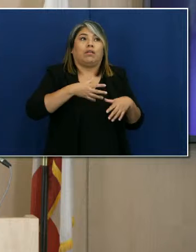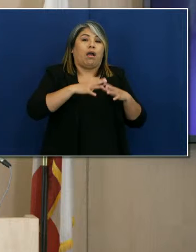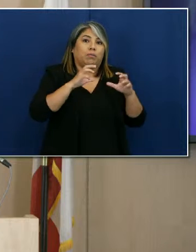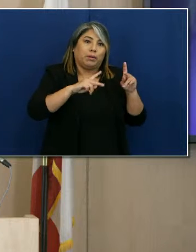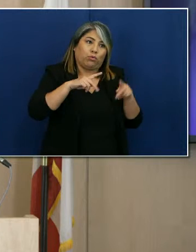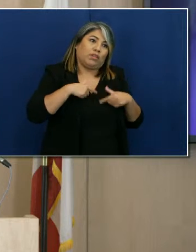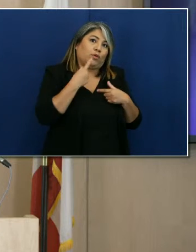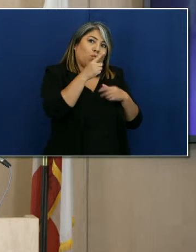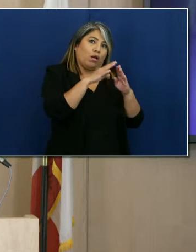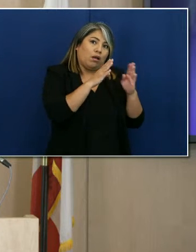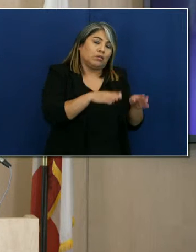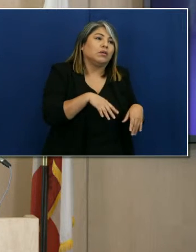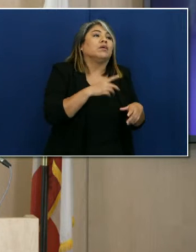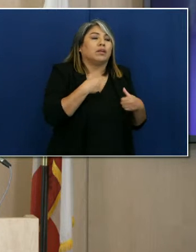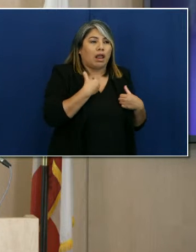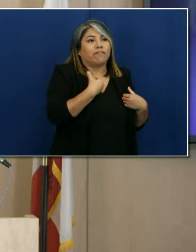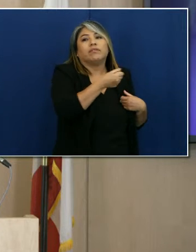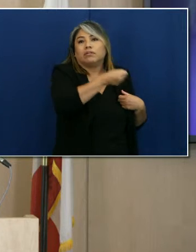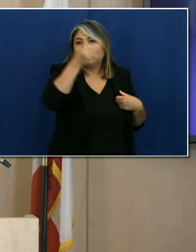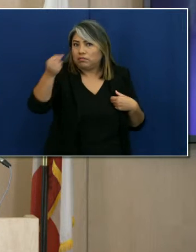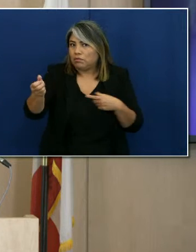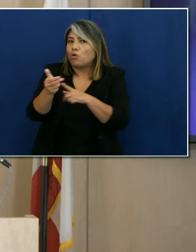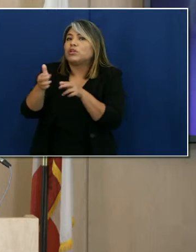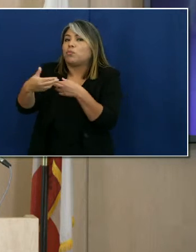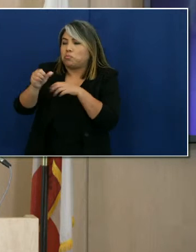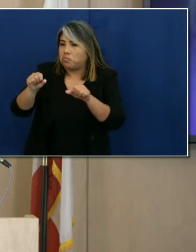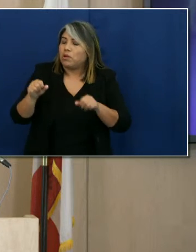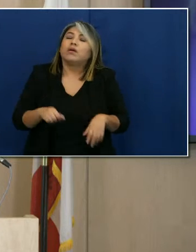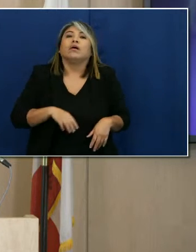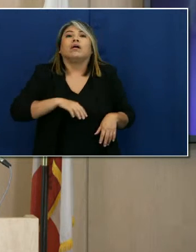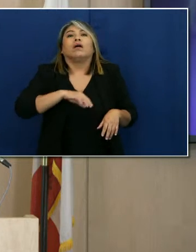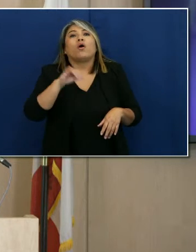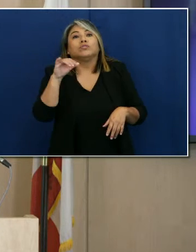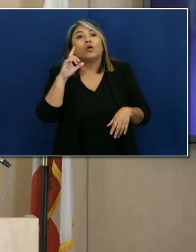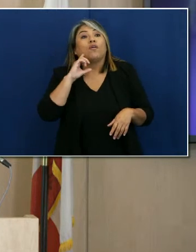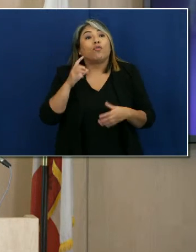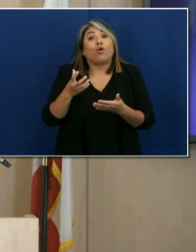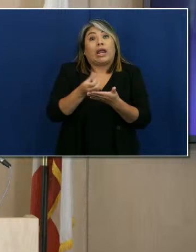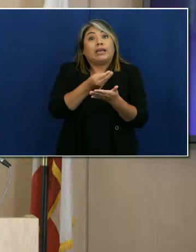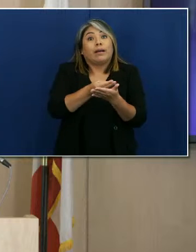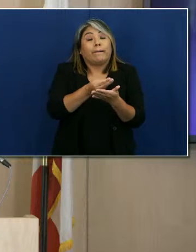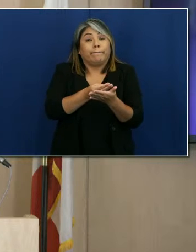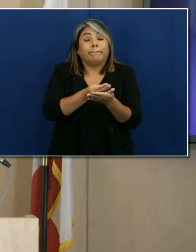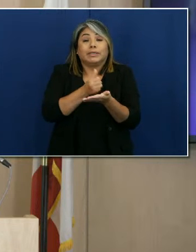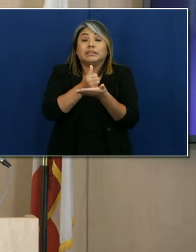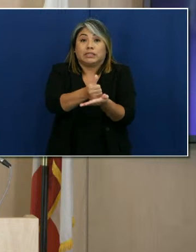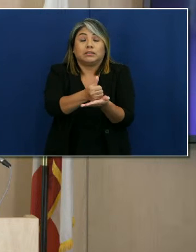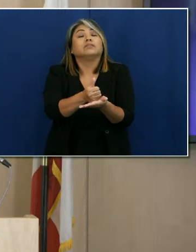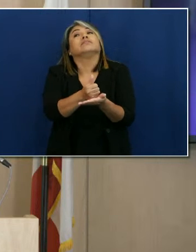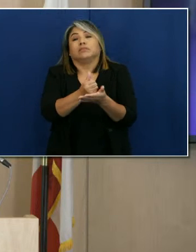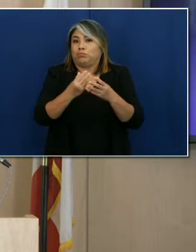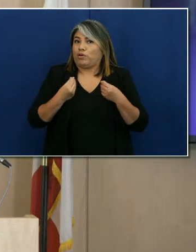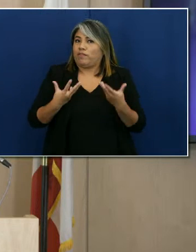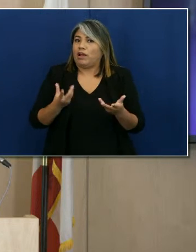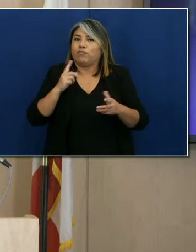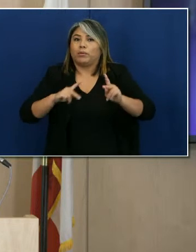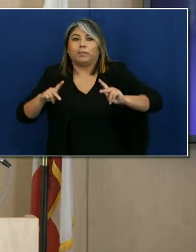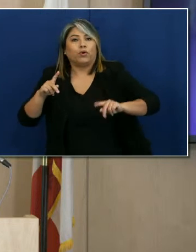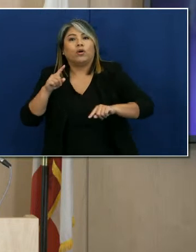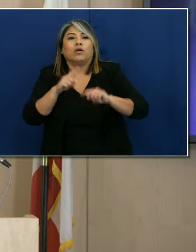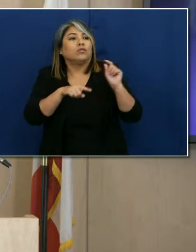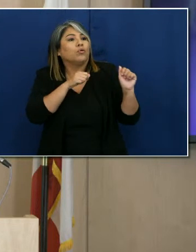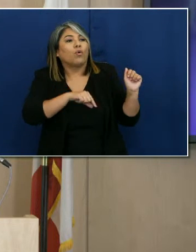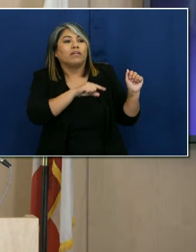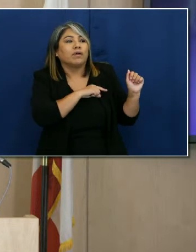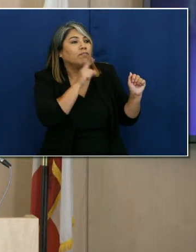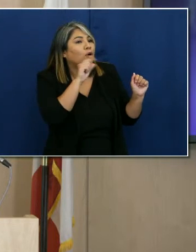have a safe place that they can go. The efforts our board recently took around income assistance. for some individuals who might not be eligible for the other